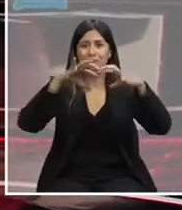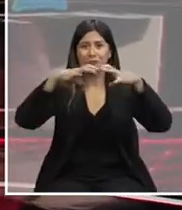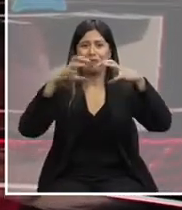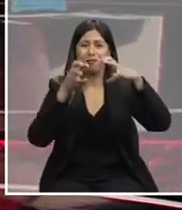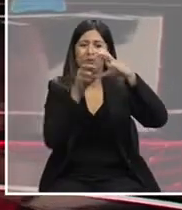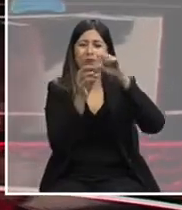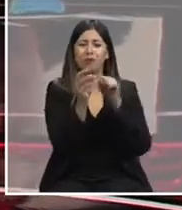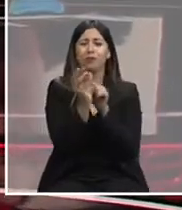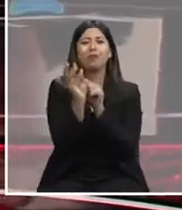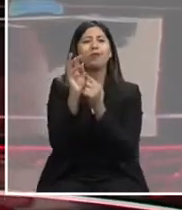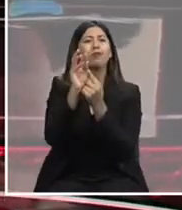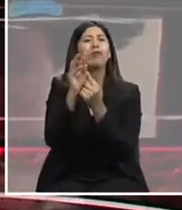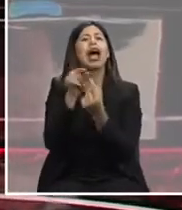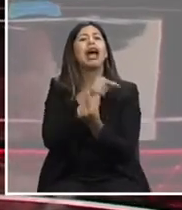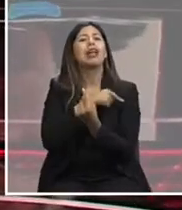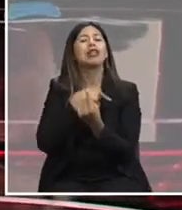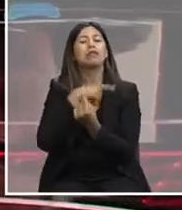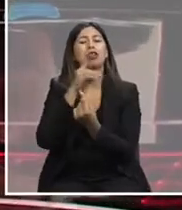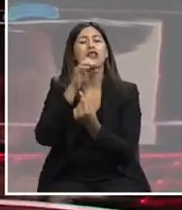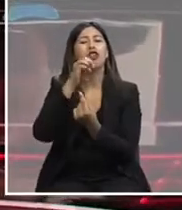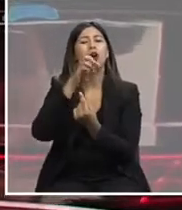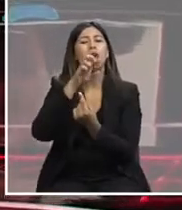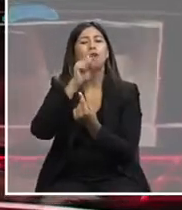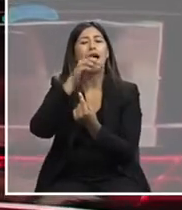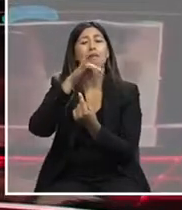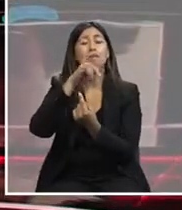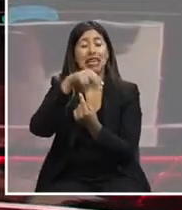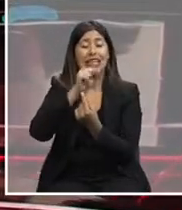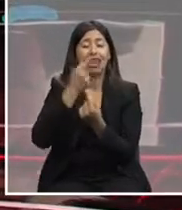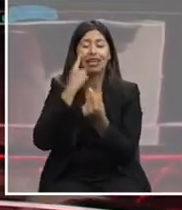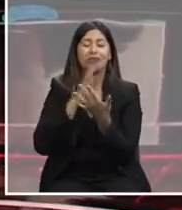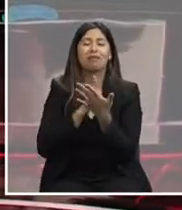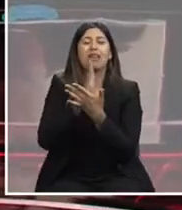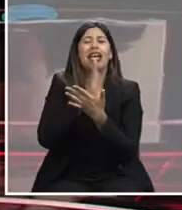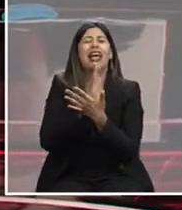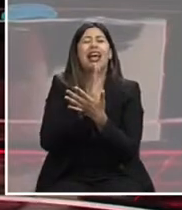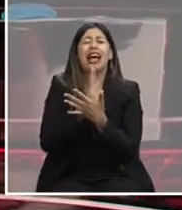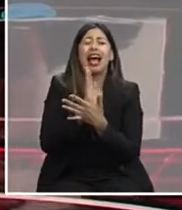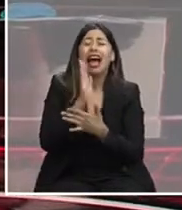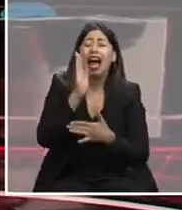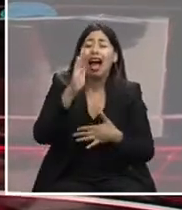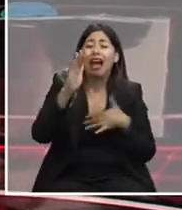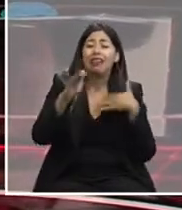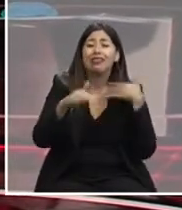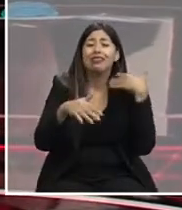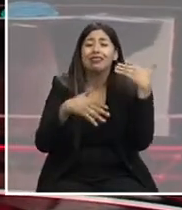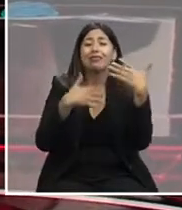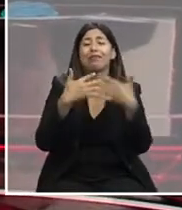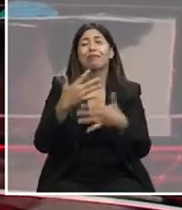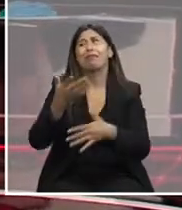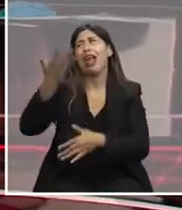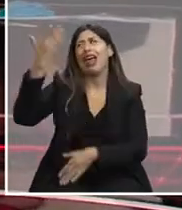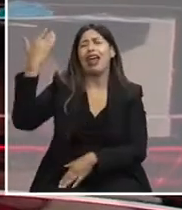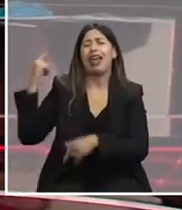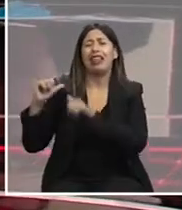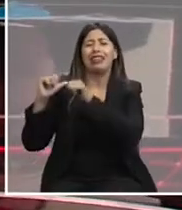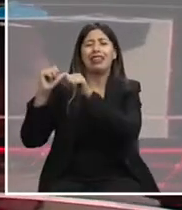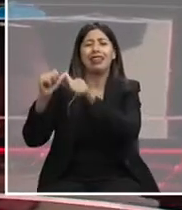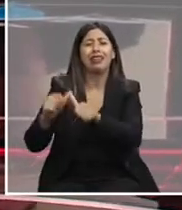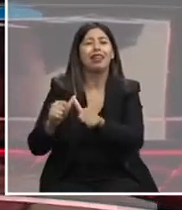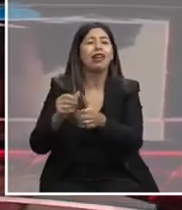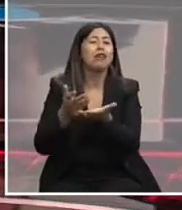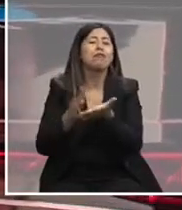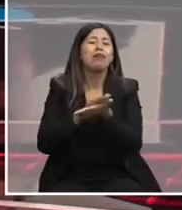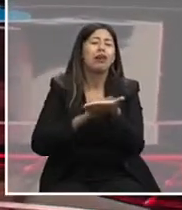the dawn of time have helped us survive, eating, reproducing, exerting power, minimizing effort,